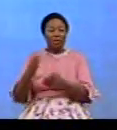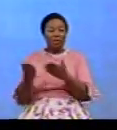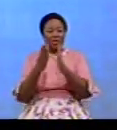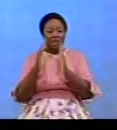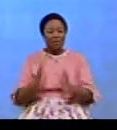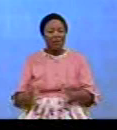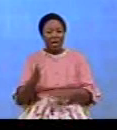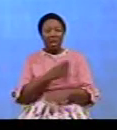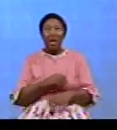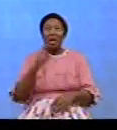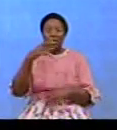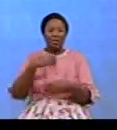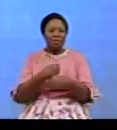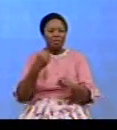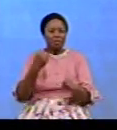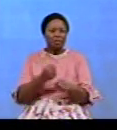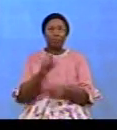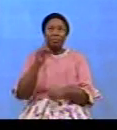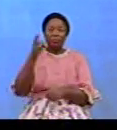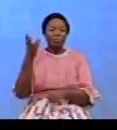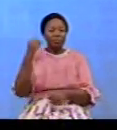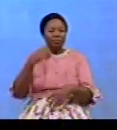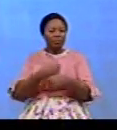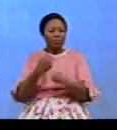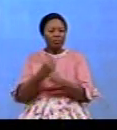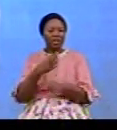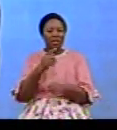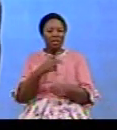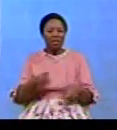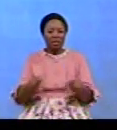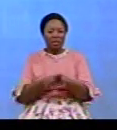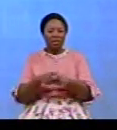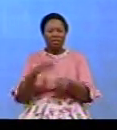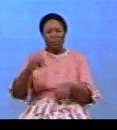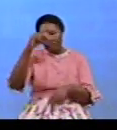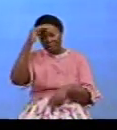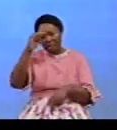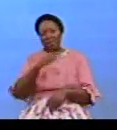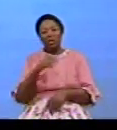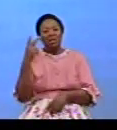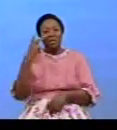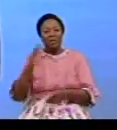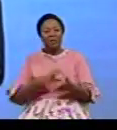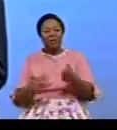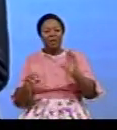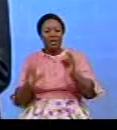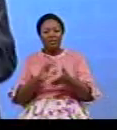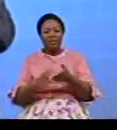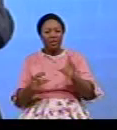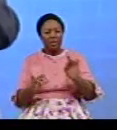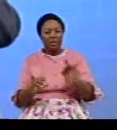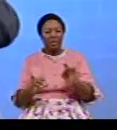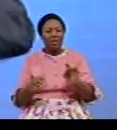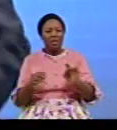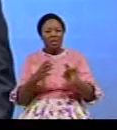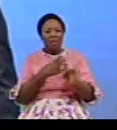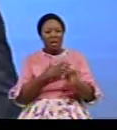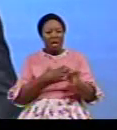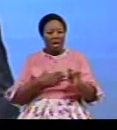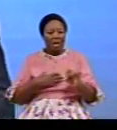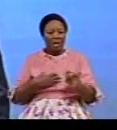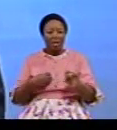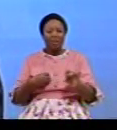to reign in my heart, my heathenism, my idolatry will continue. I just went